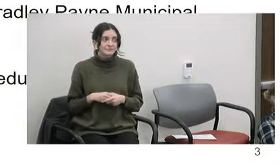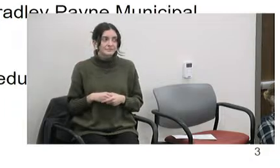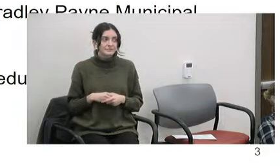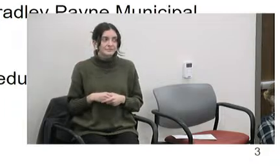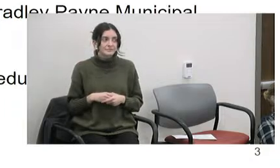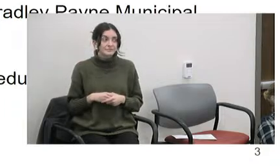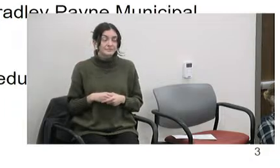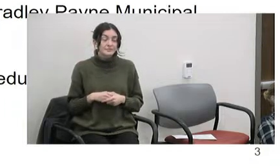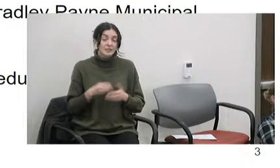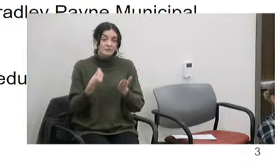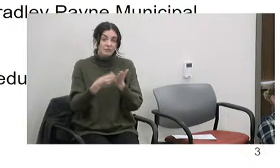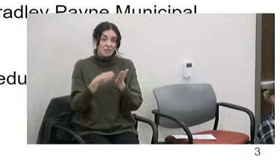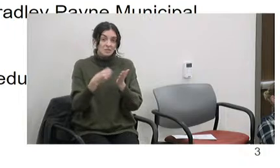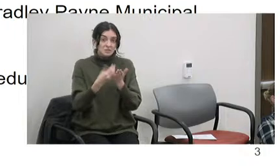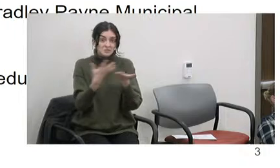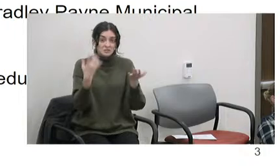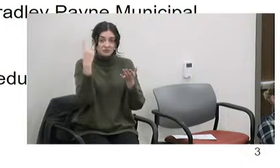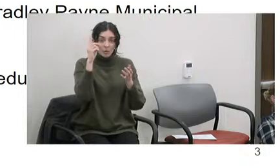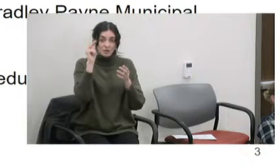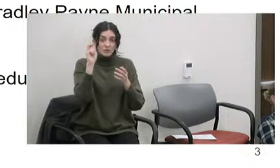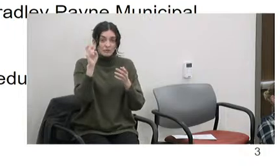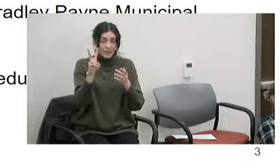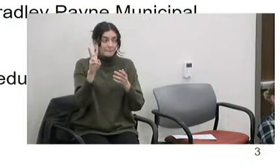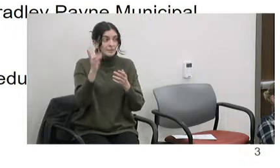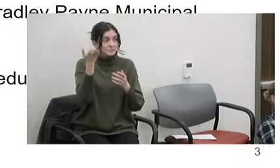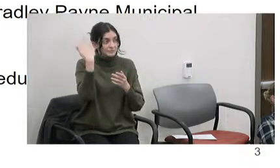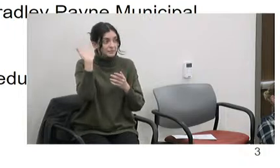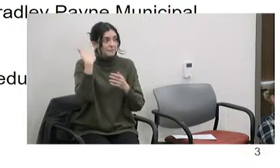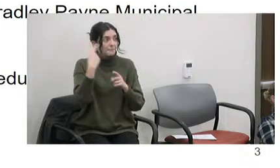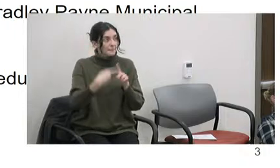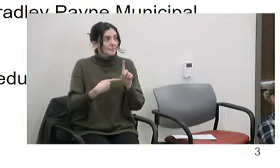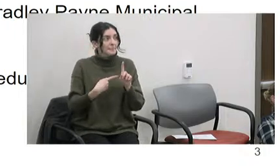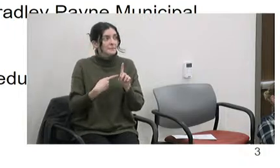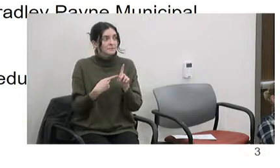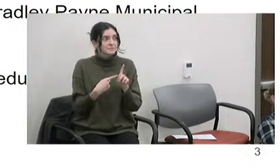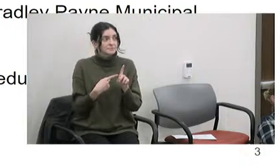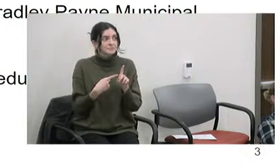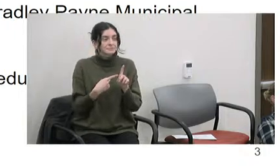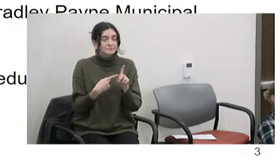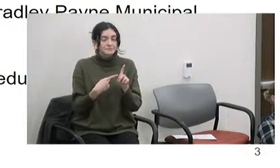If we look at financial items happening in November,